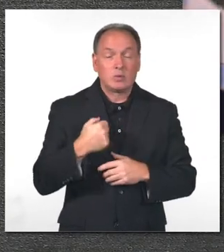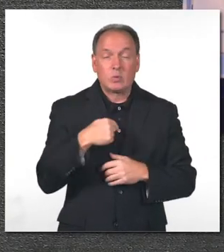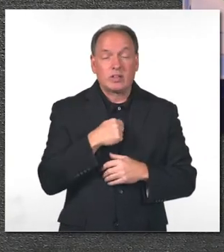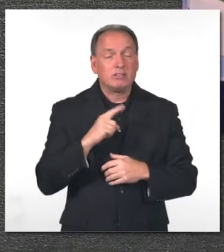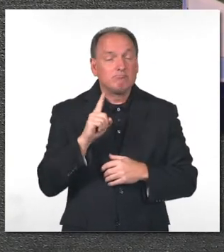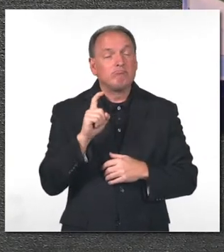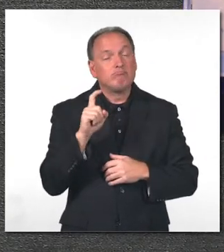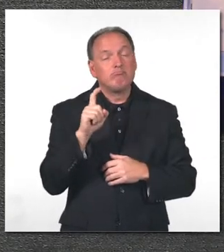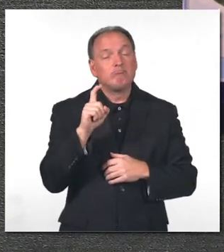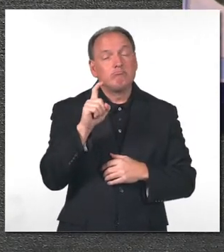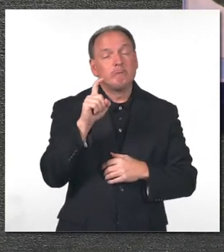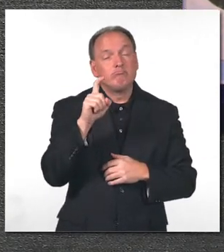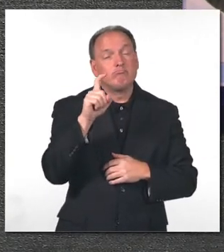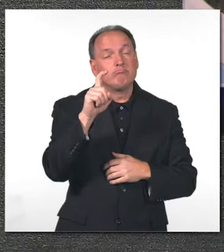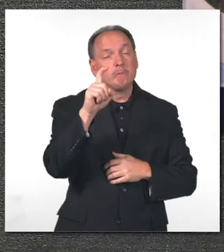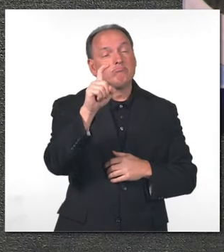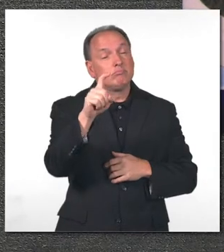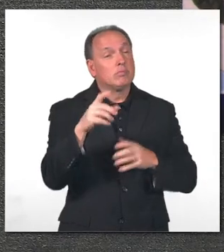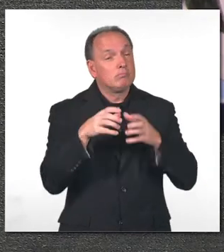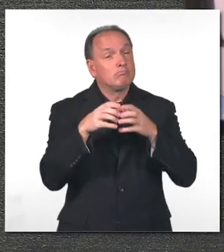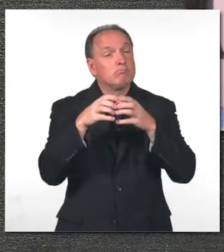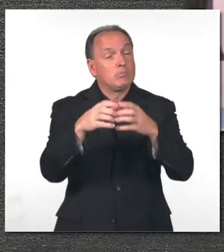And hiked to the lake.